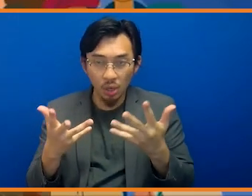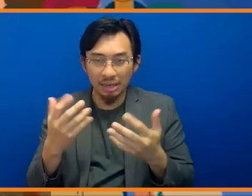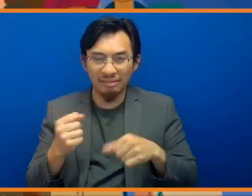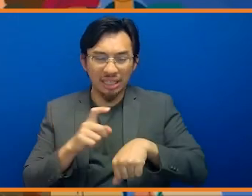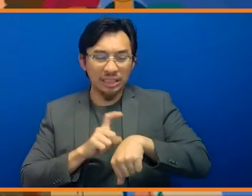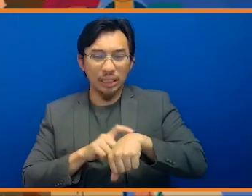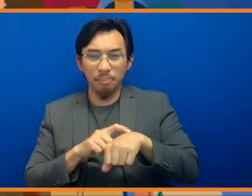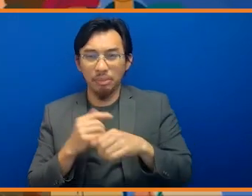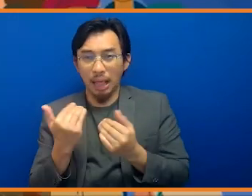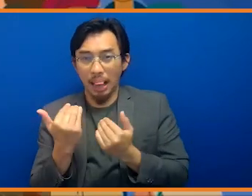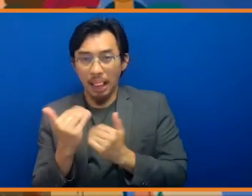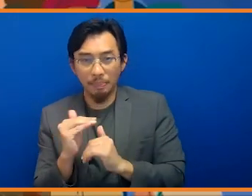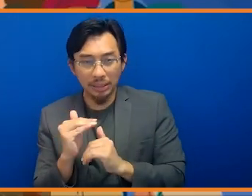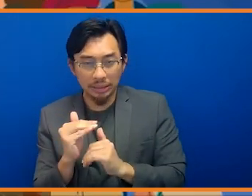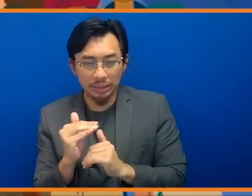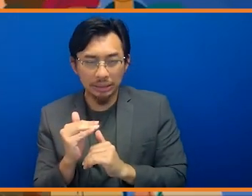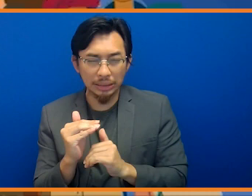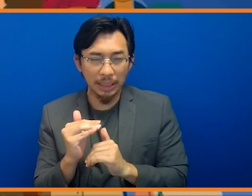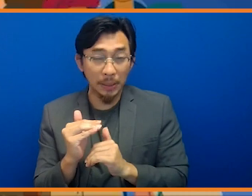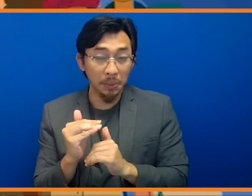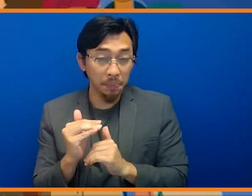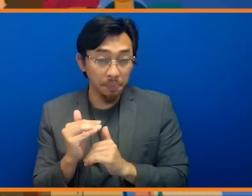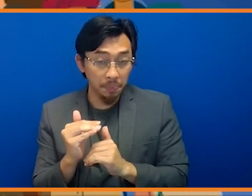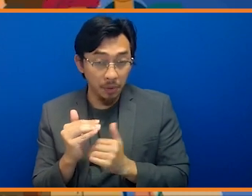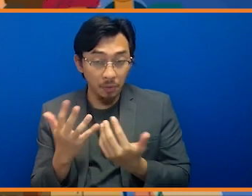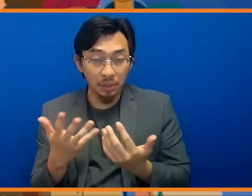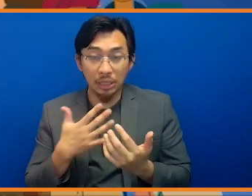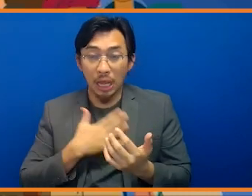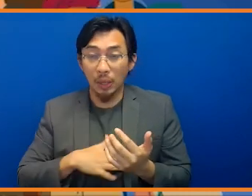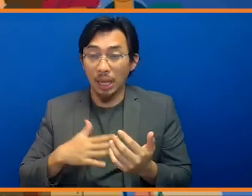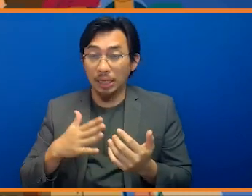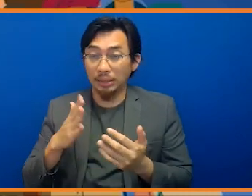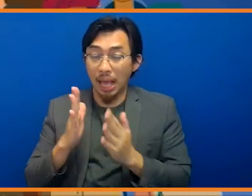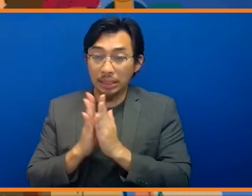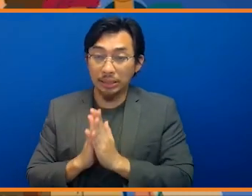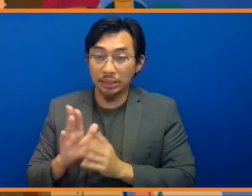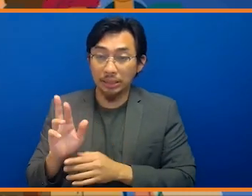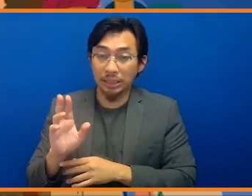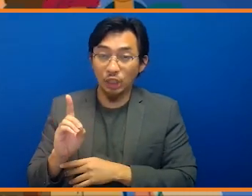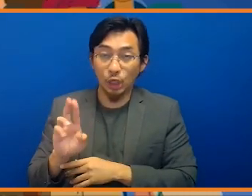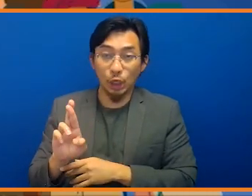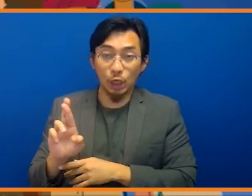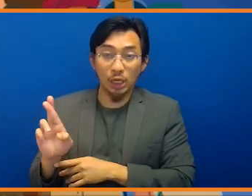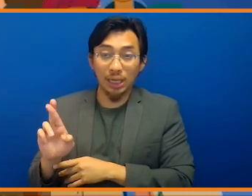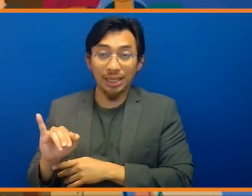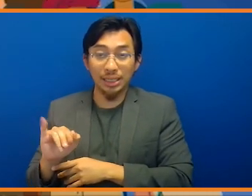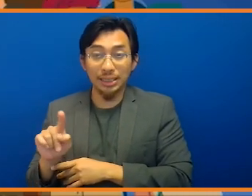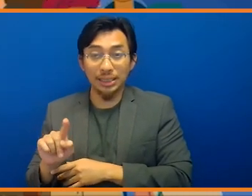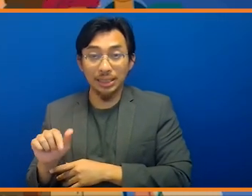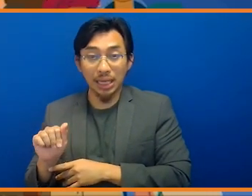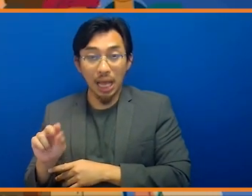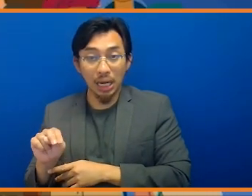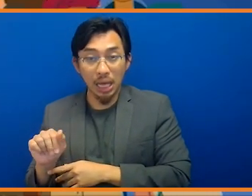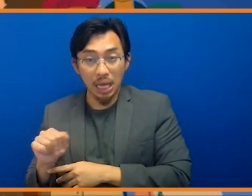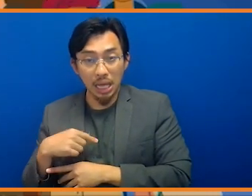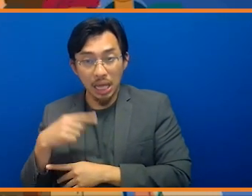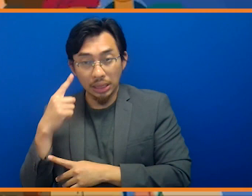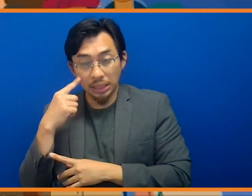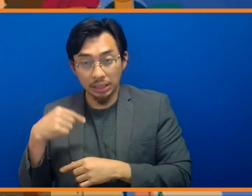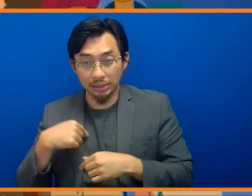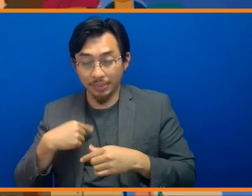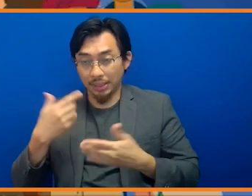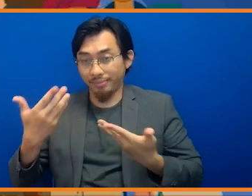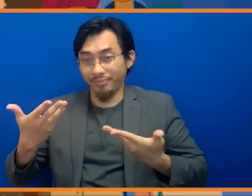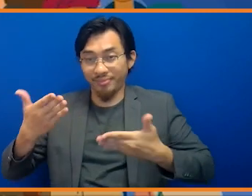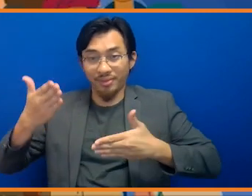time. For at the moment now, I would like to ask Dr. Rizana. Yeah, I think